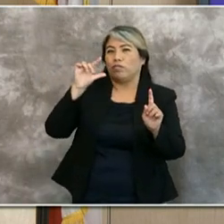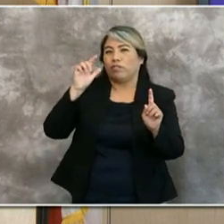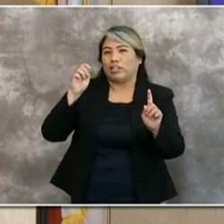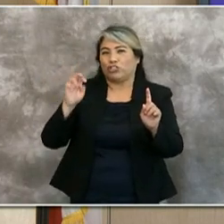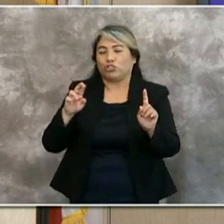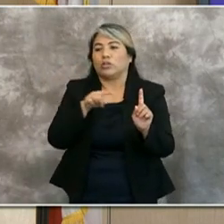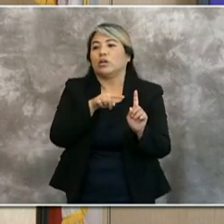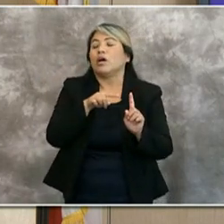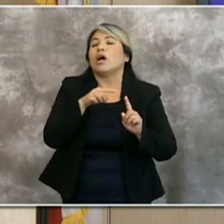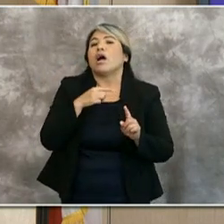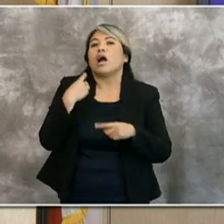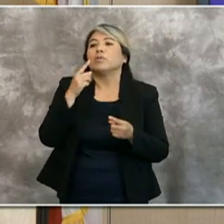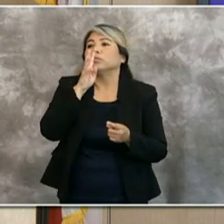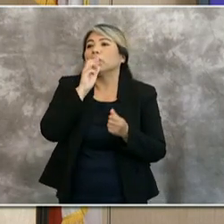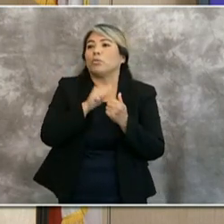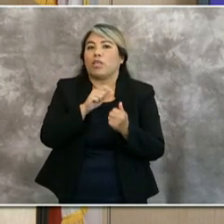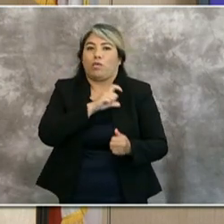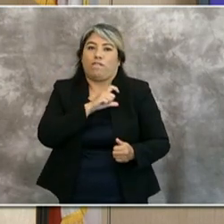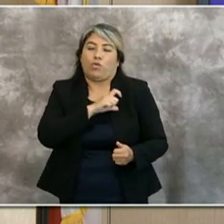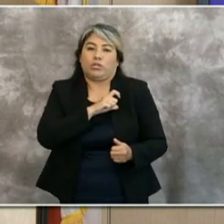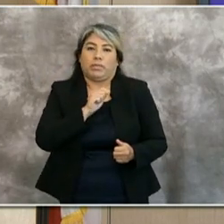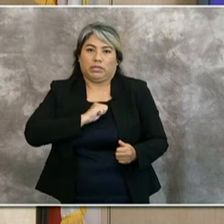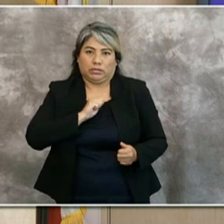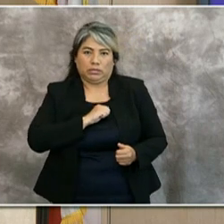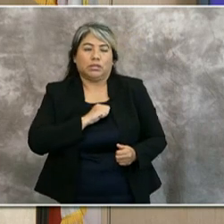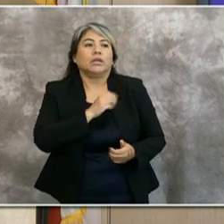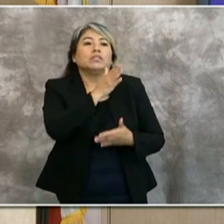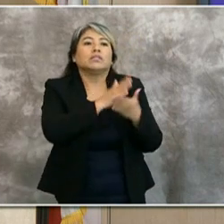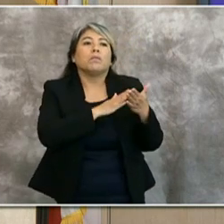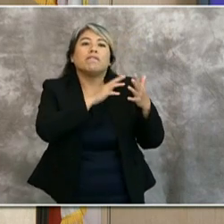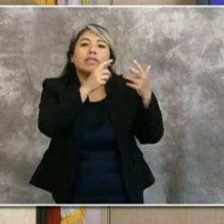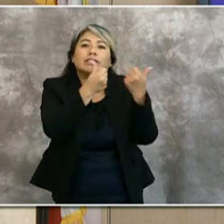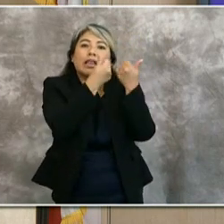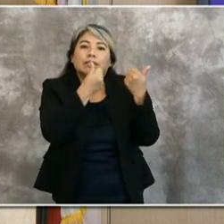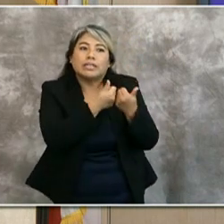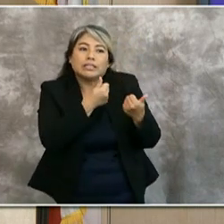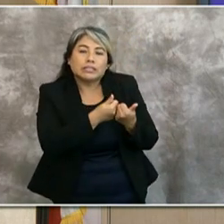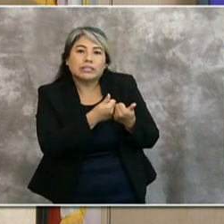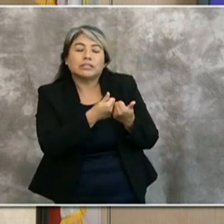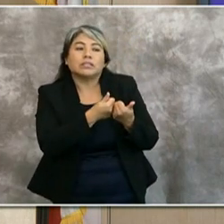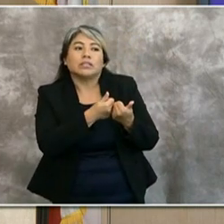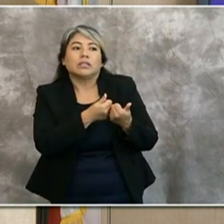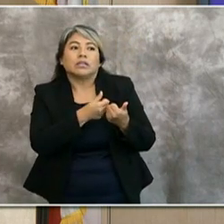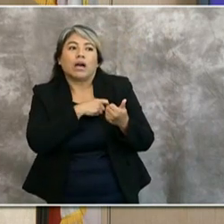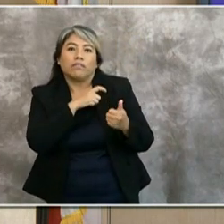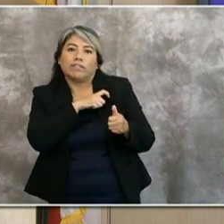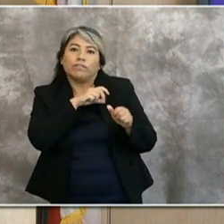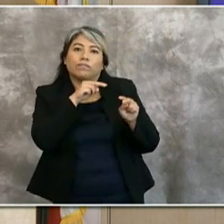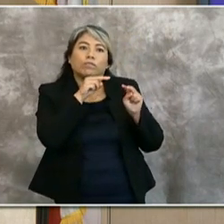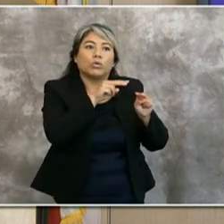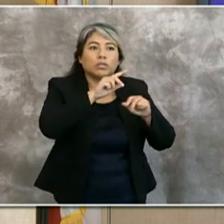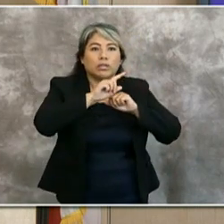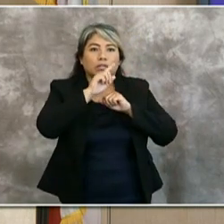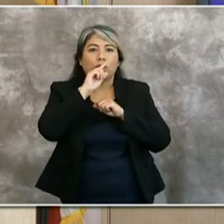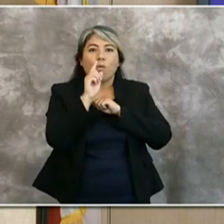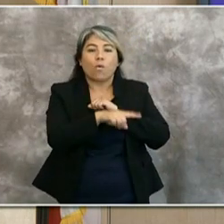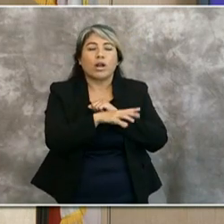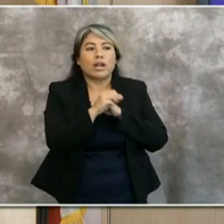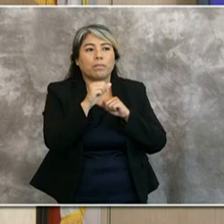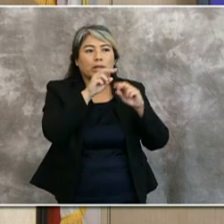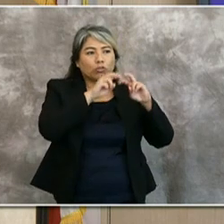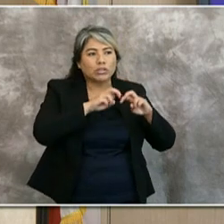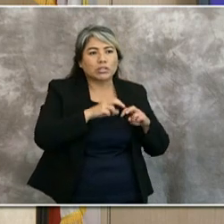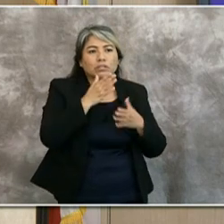So I've been speaking with law enforcement about some of the challenges of enforcing the county order, and I've been looking at some of the data